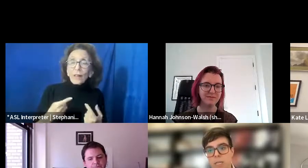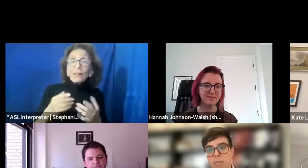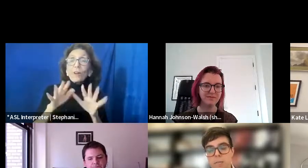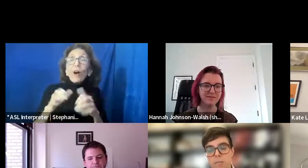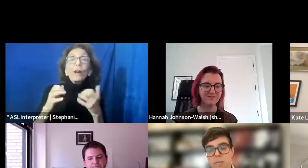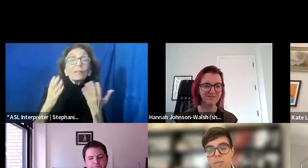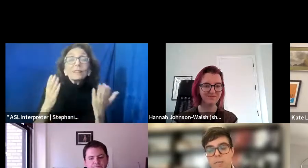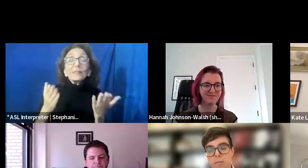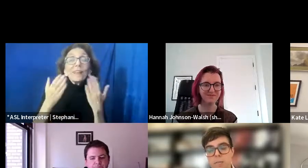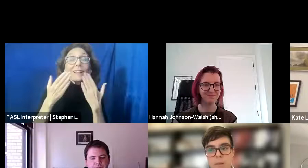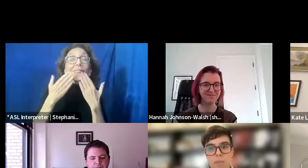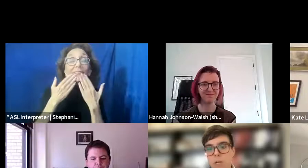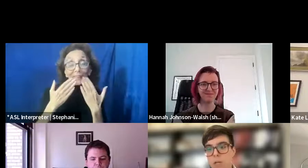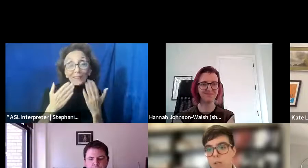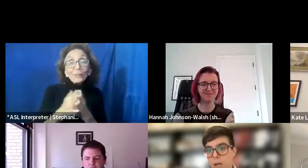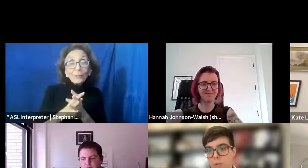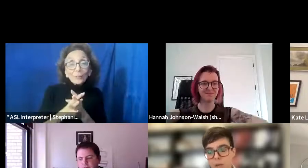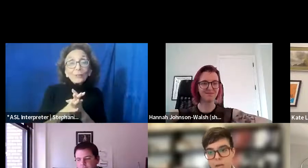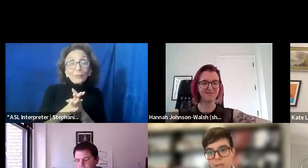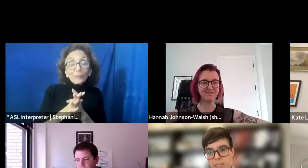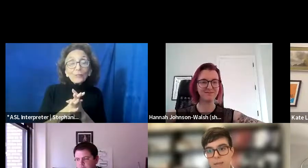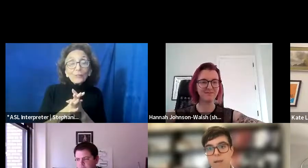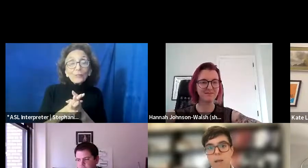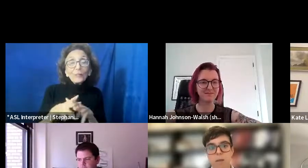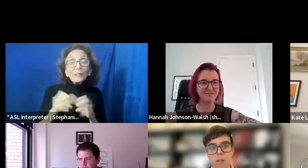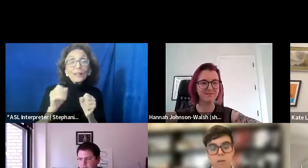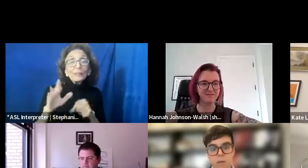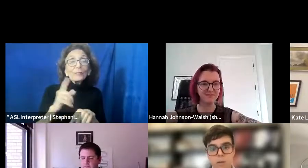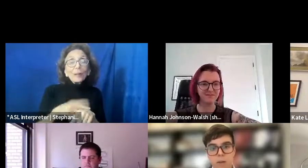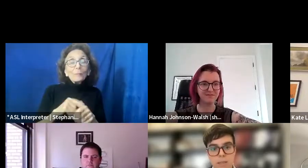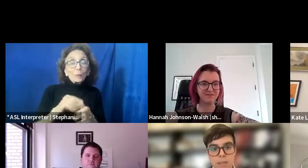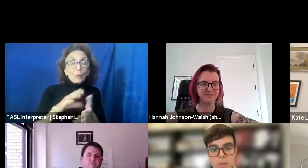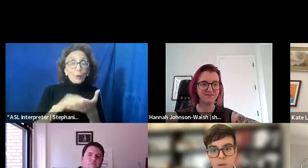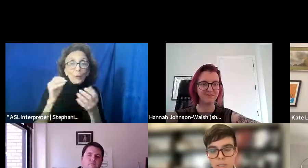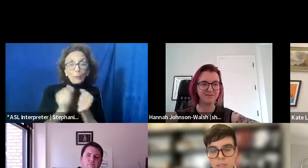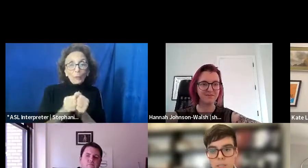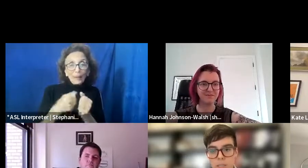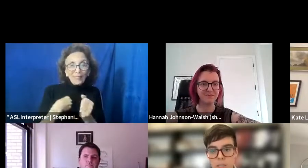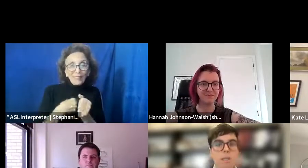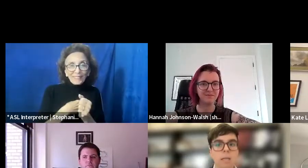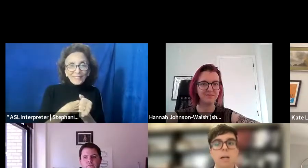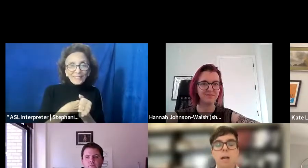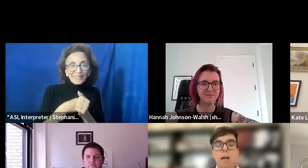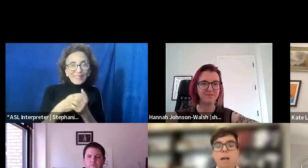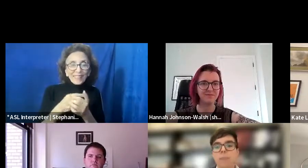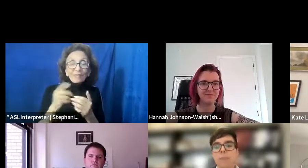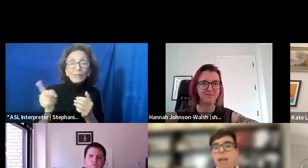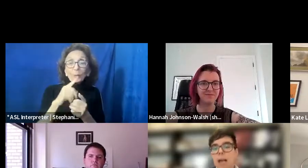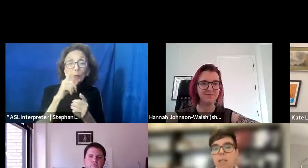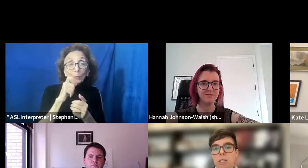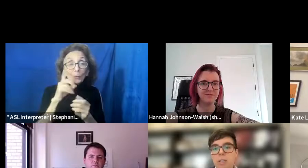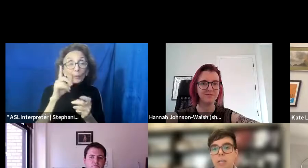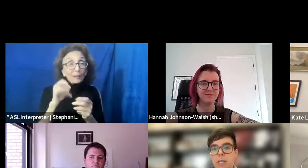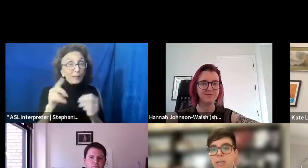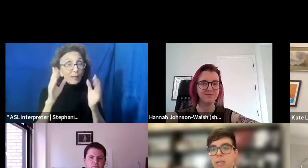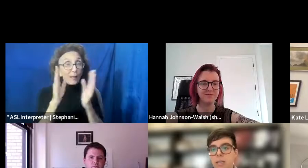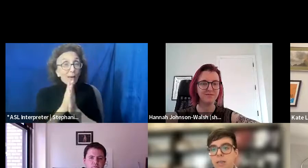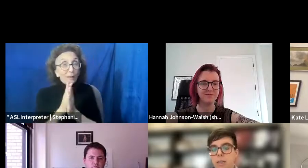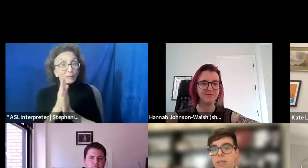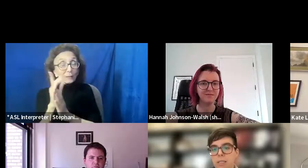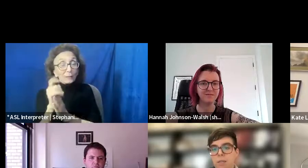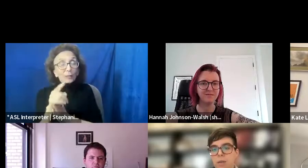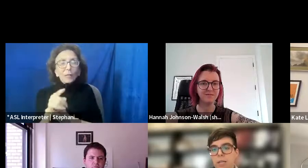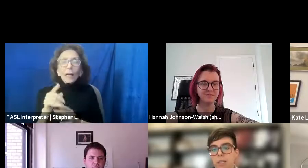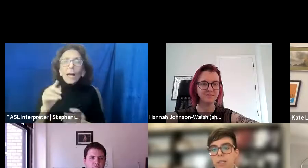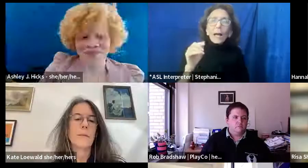so much for taking some time to learn along with us, and to those of you who asked questions. Ash,